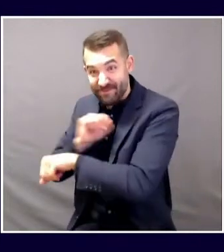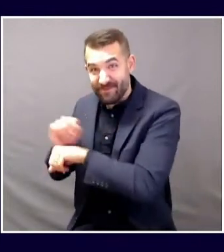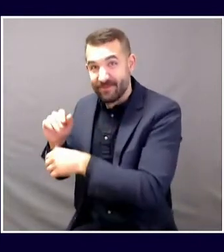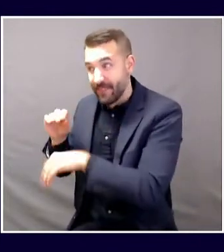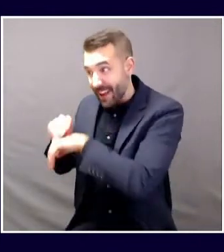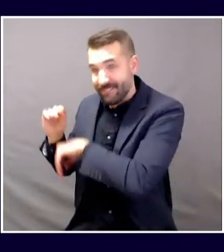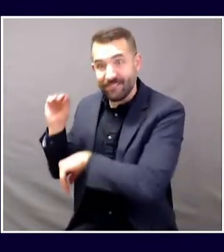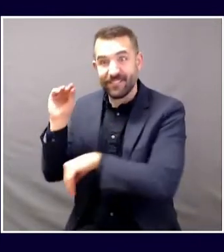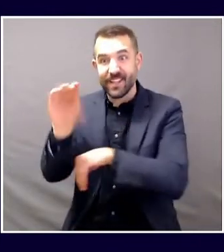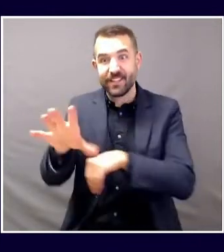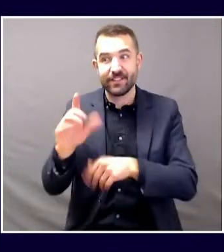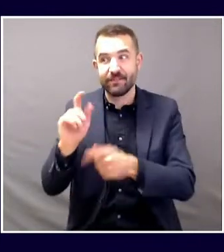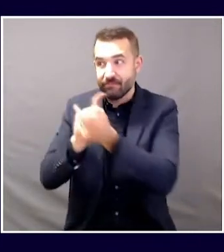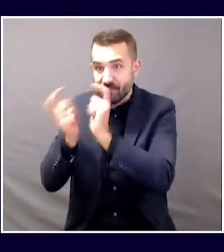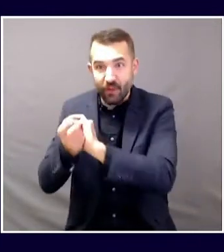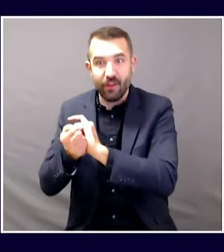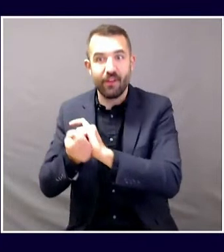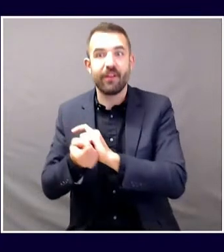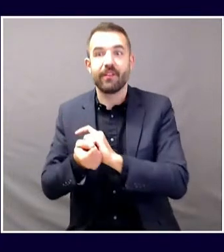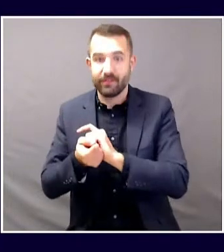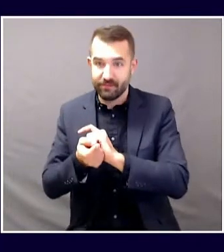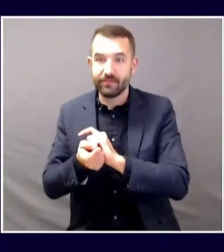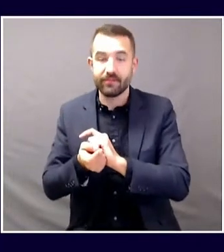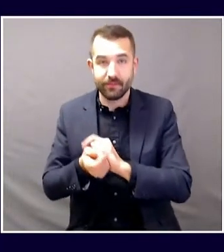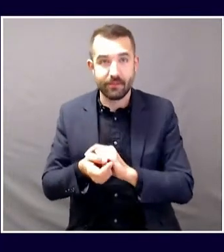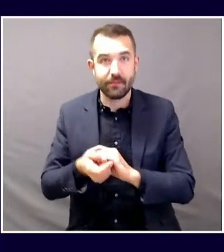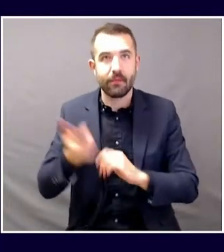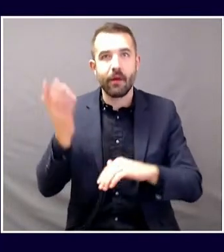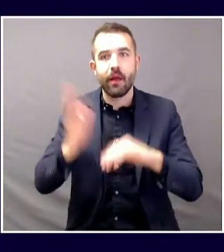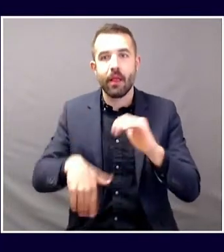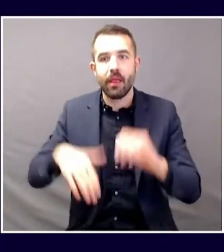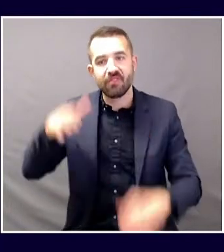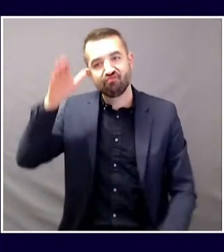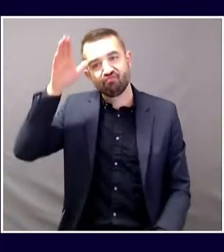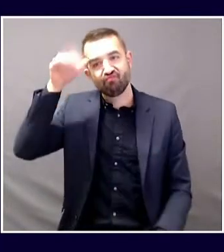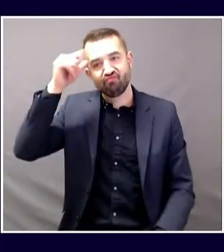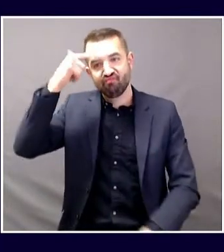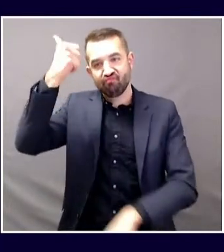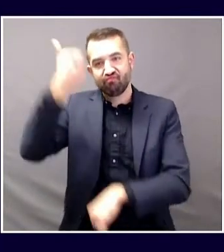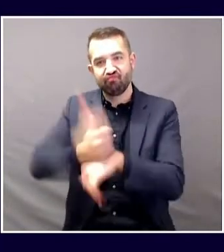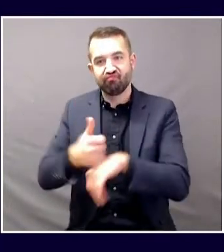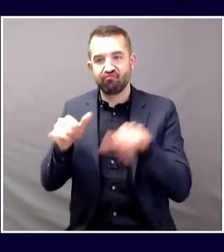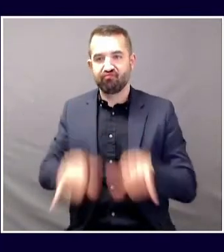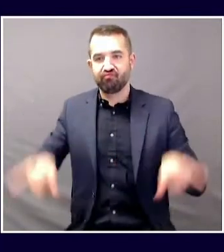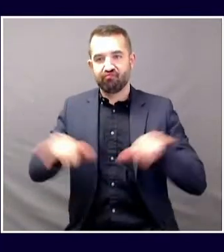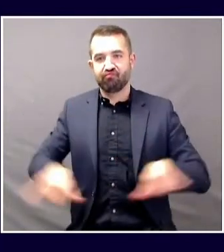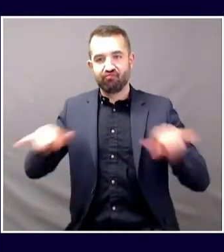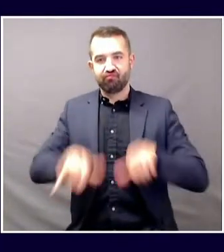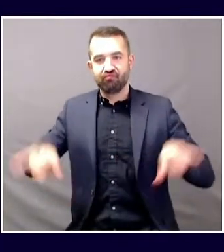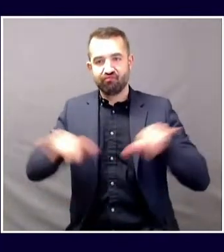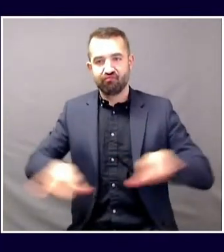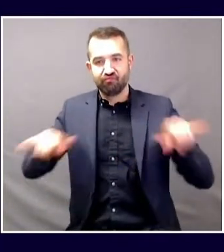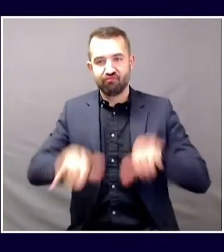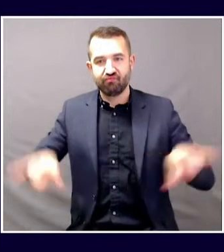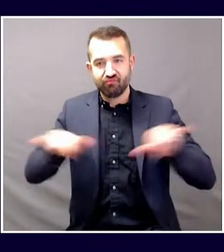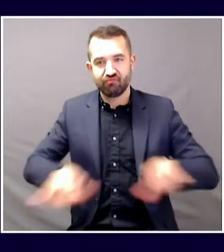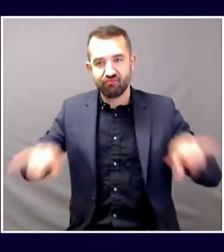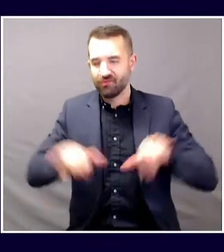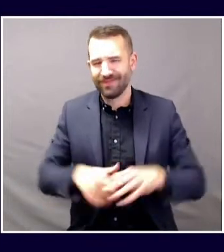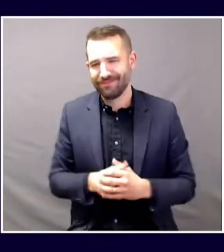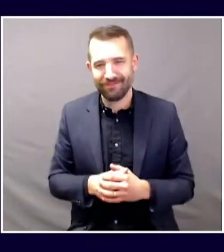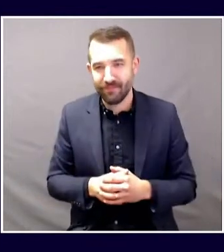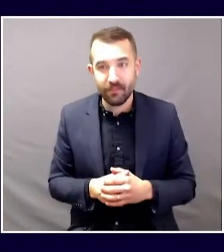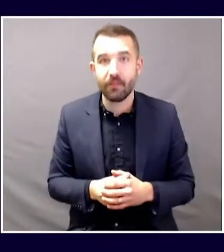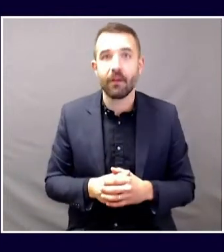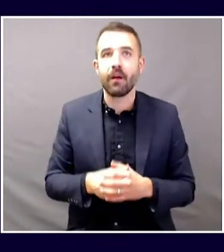to B versus stubbornly sticking with guidance A simply in the name of being consistent. Imagine